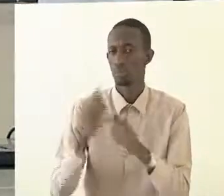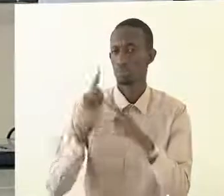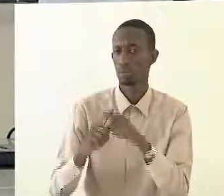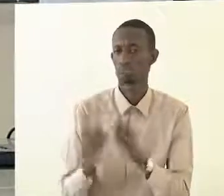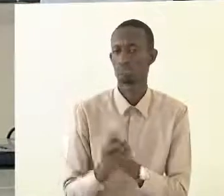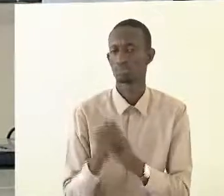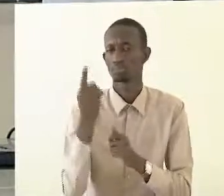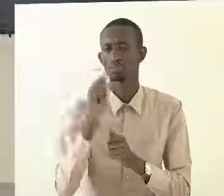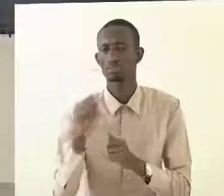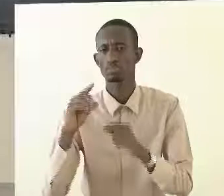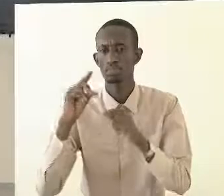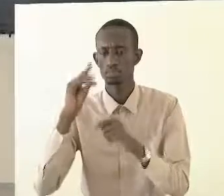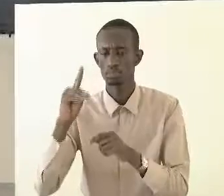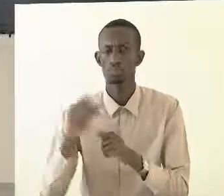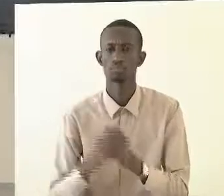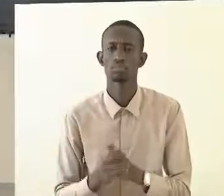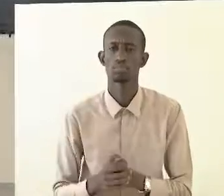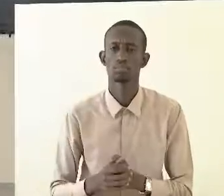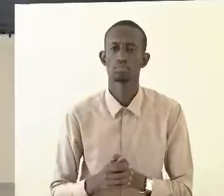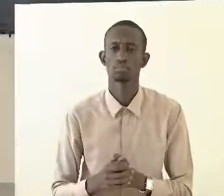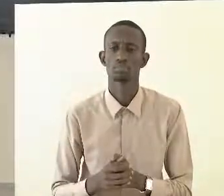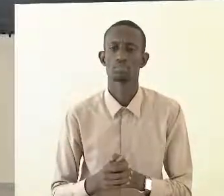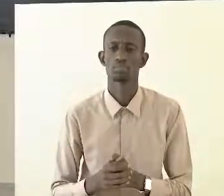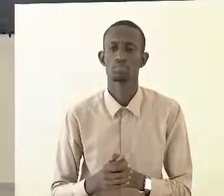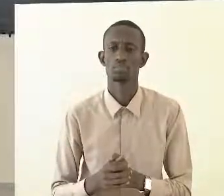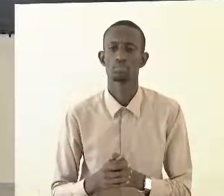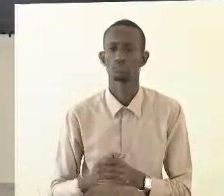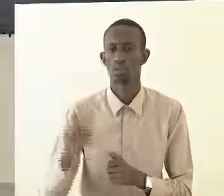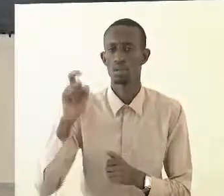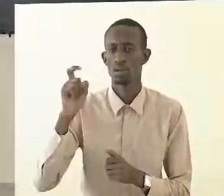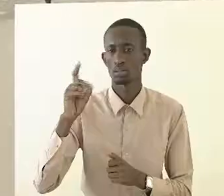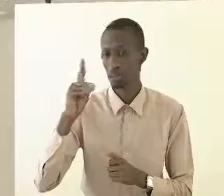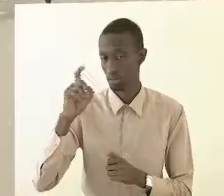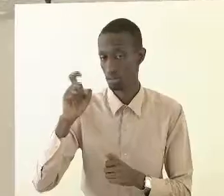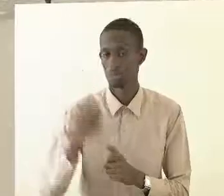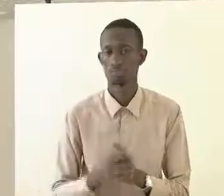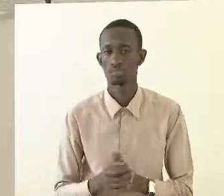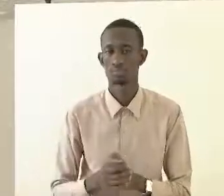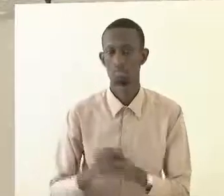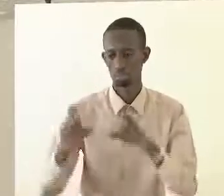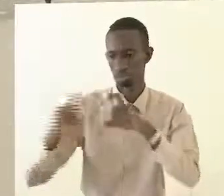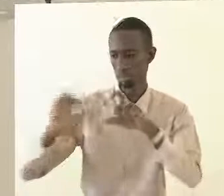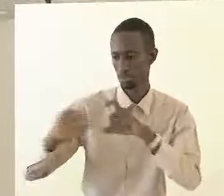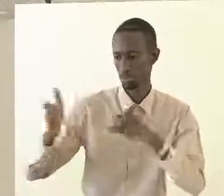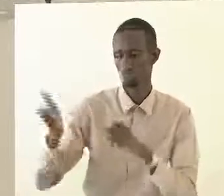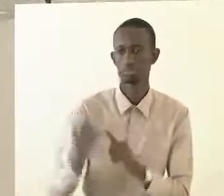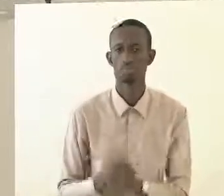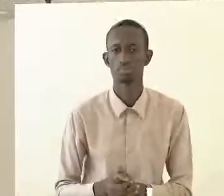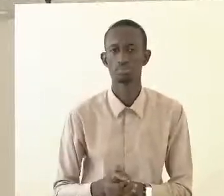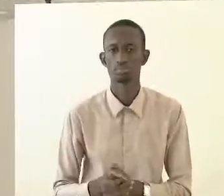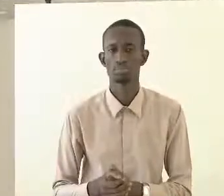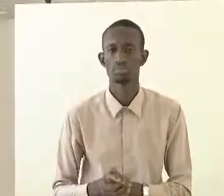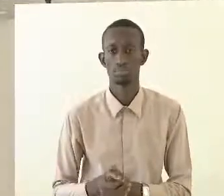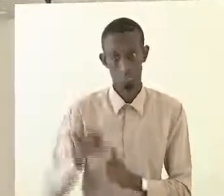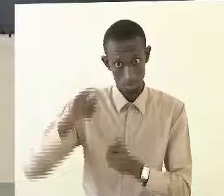of sine x dx. It is this formula, isn't it? Means that